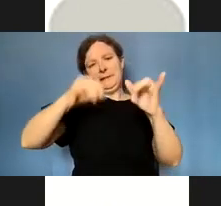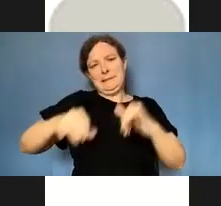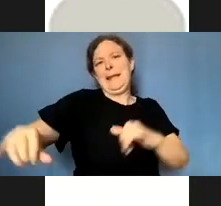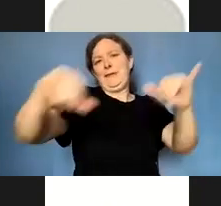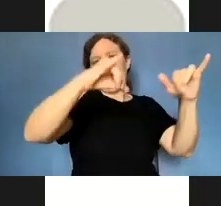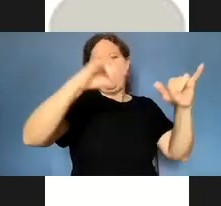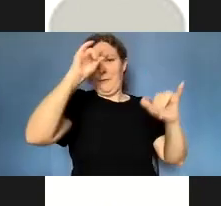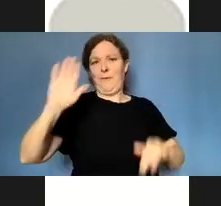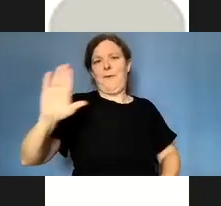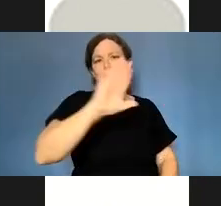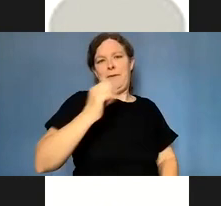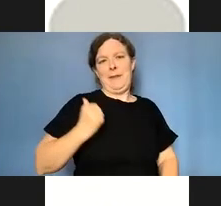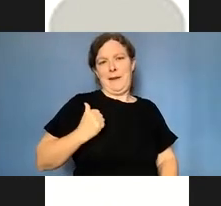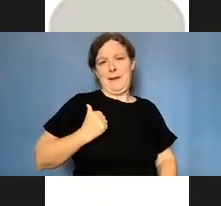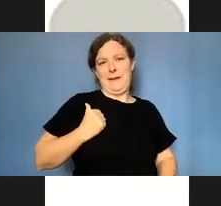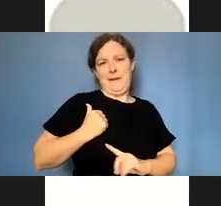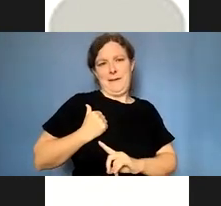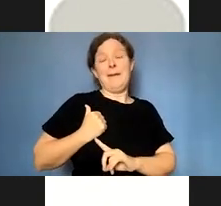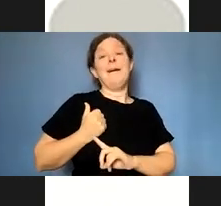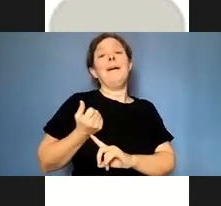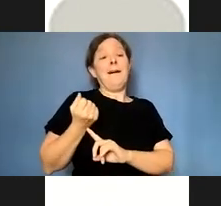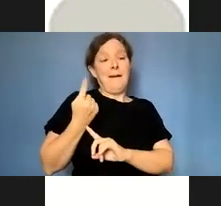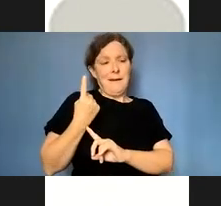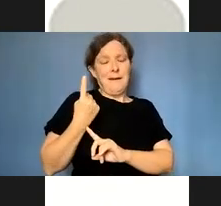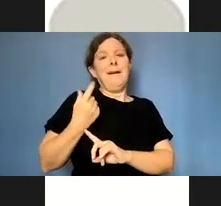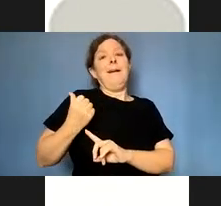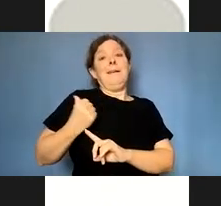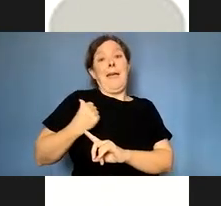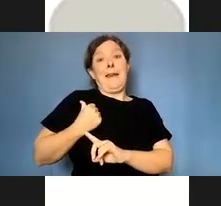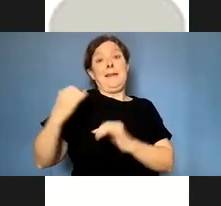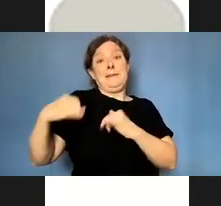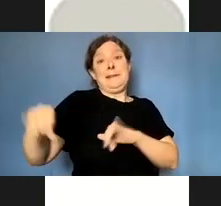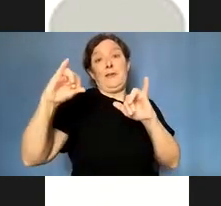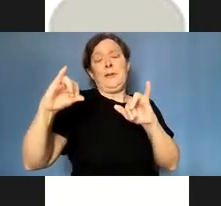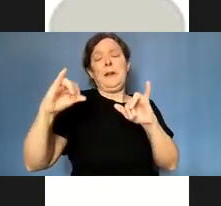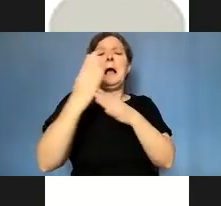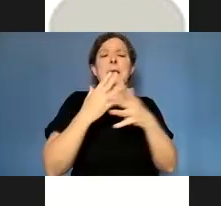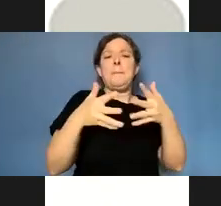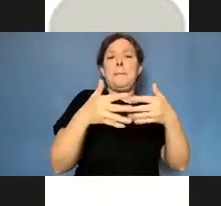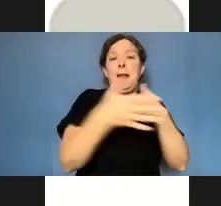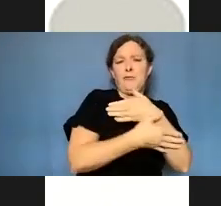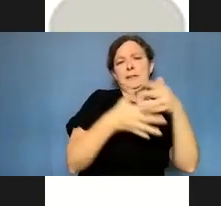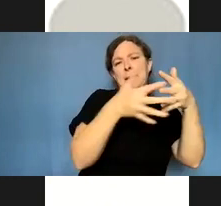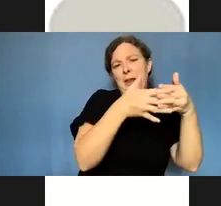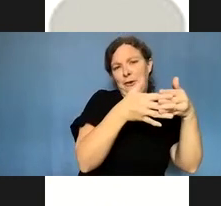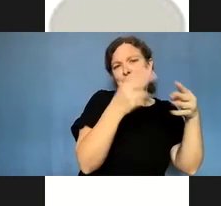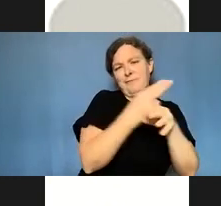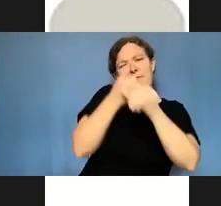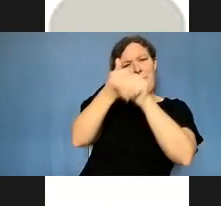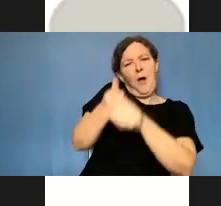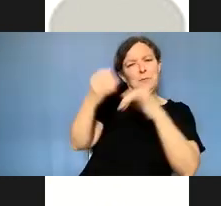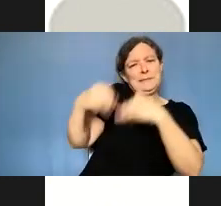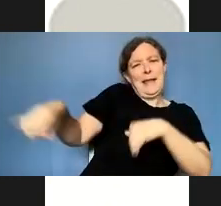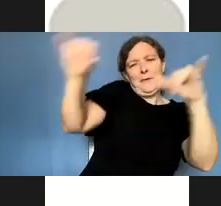they're using is being applied by some other countries, including the United States and others. I can't give you a full list,